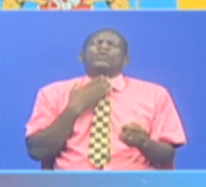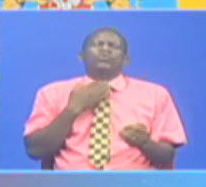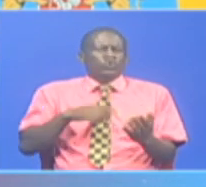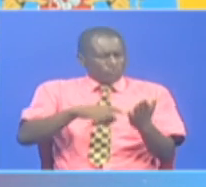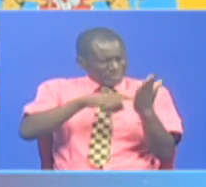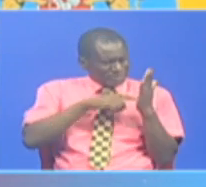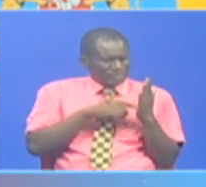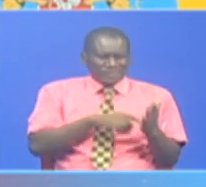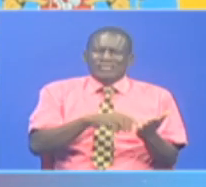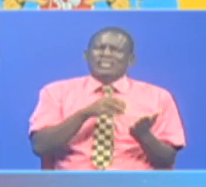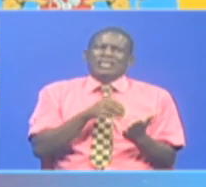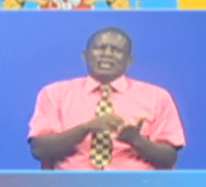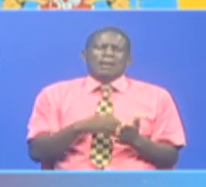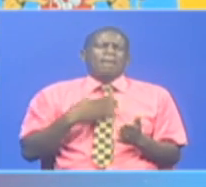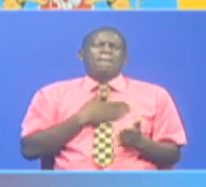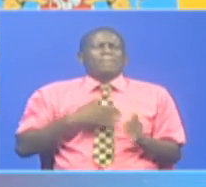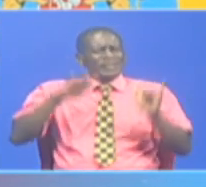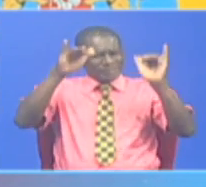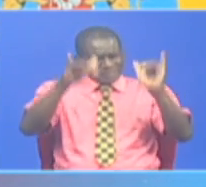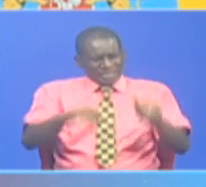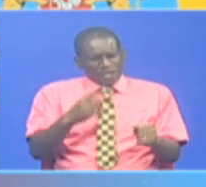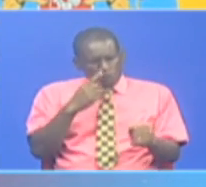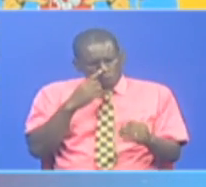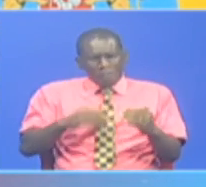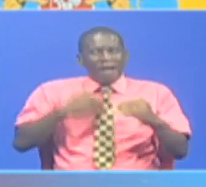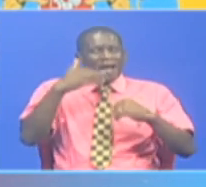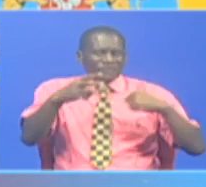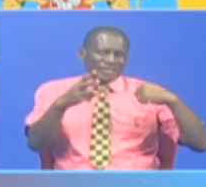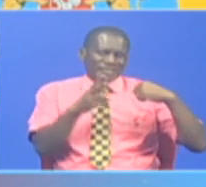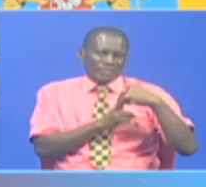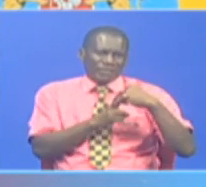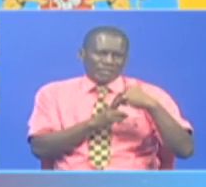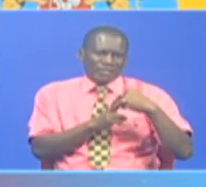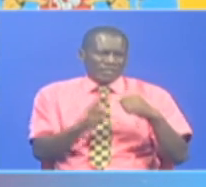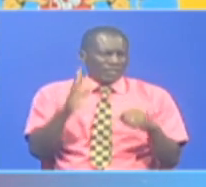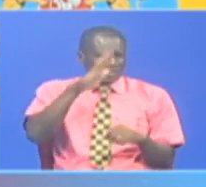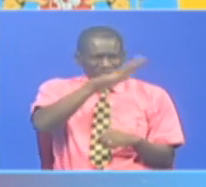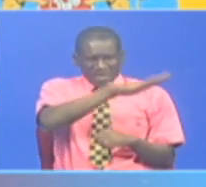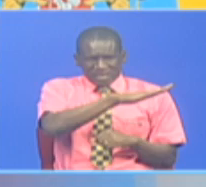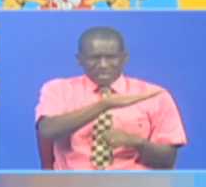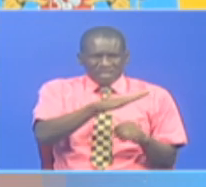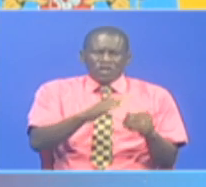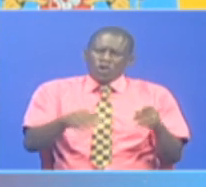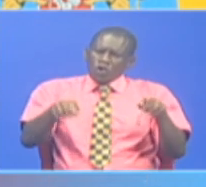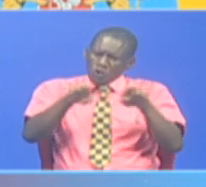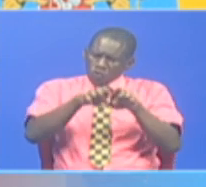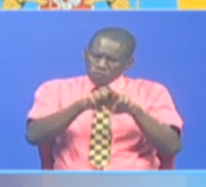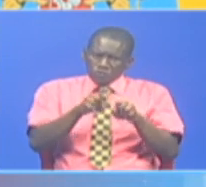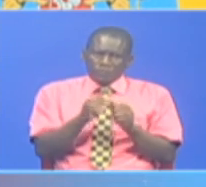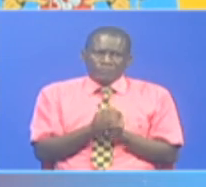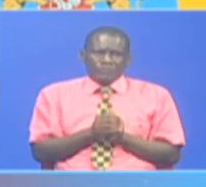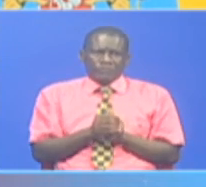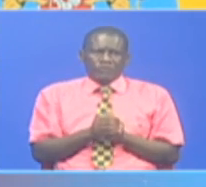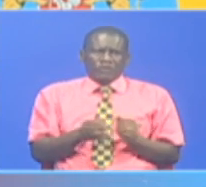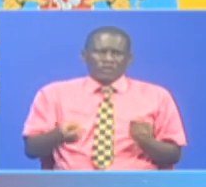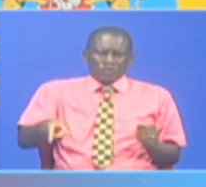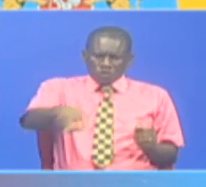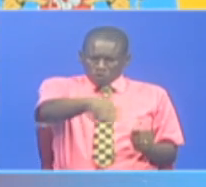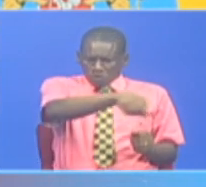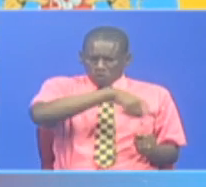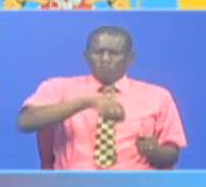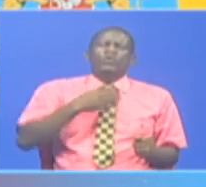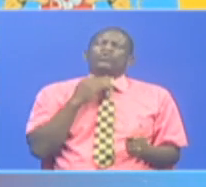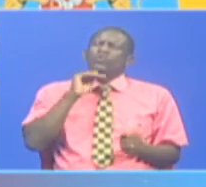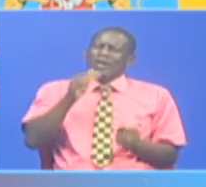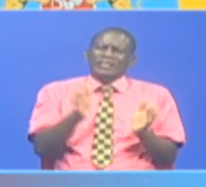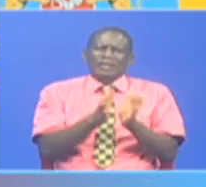reiterate, please stay at home after 7 p.m. And in addition to that, we are asking our